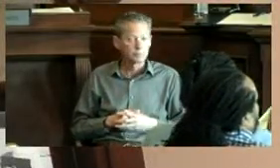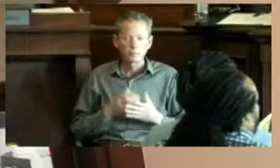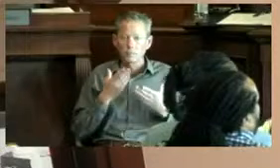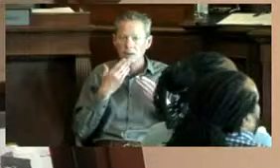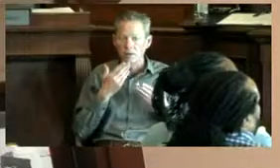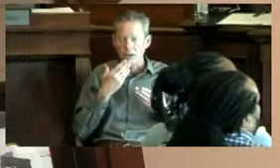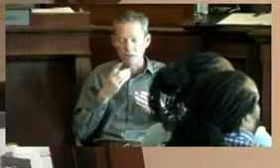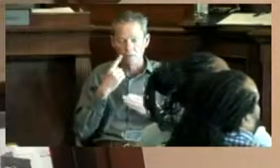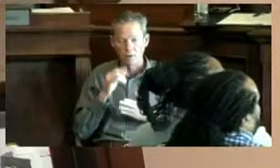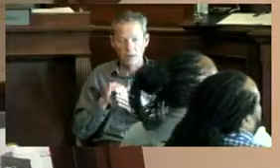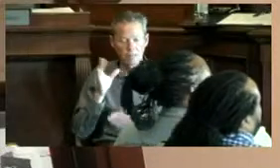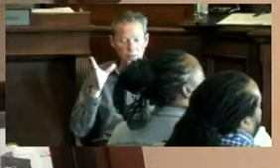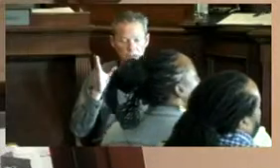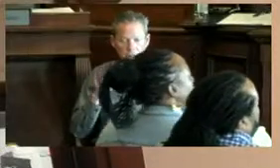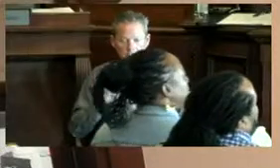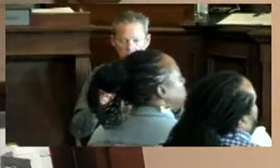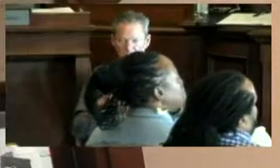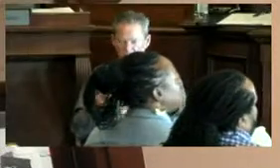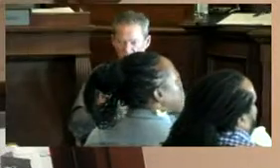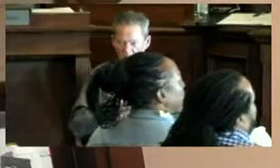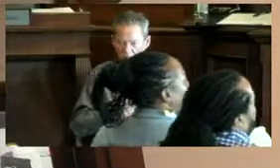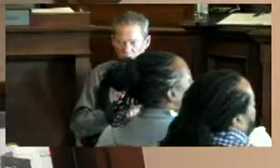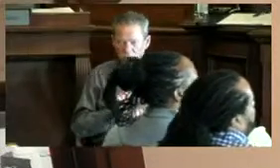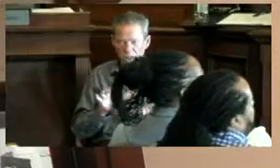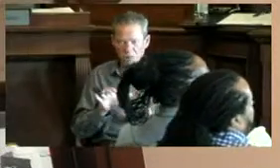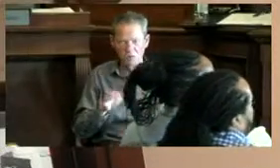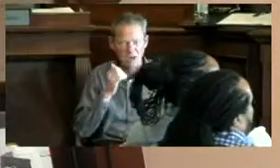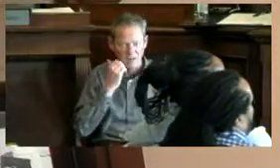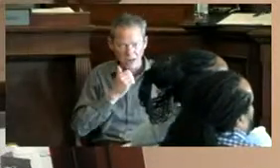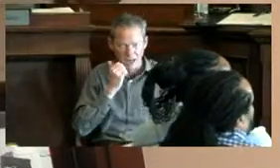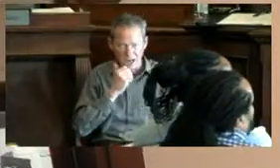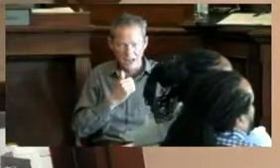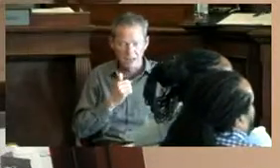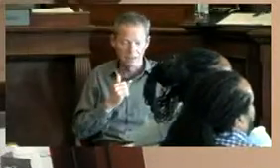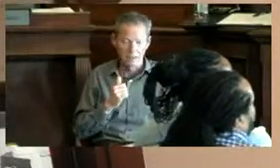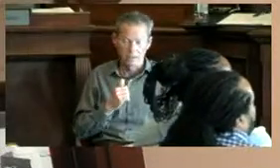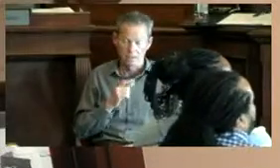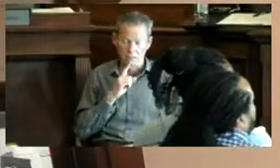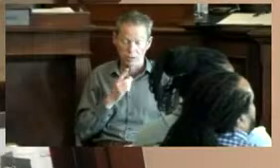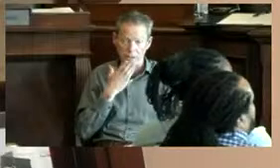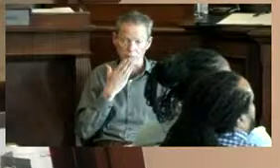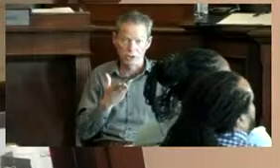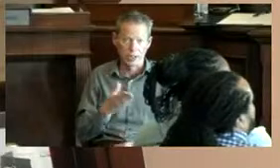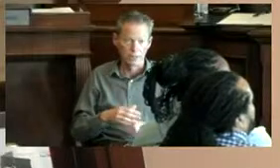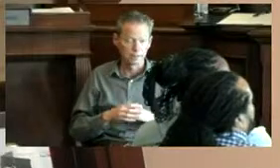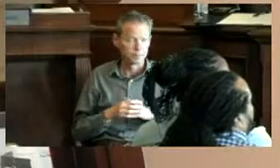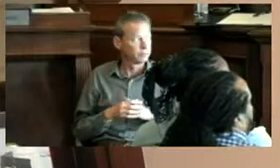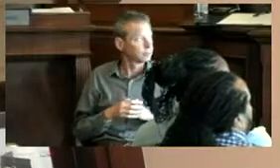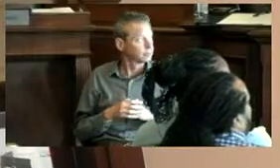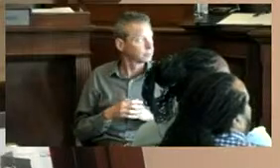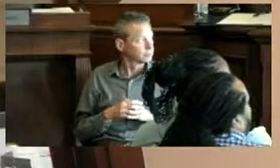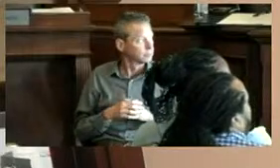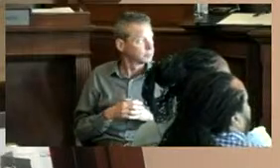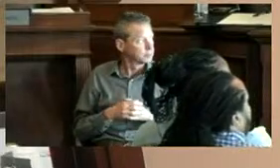Thank you. Thanks for the presentation. All the hard work you all do every day. It's much appreciated.